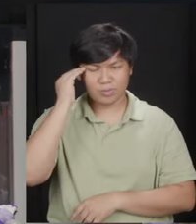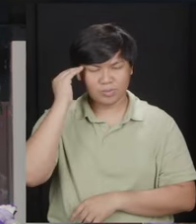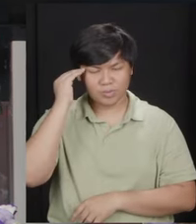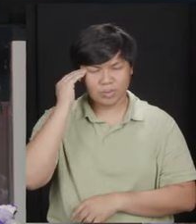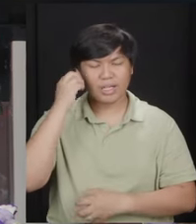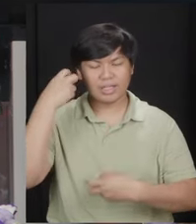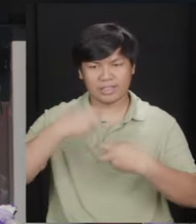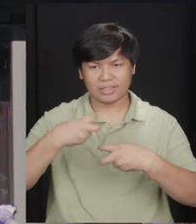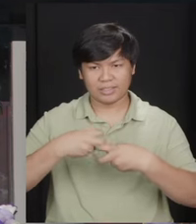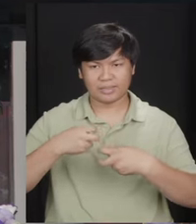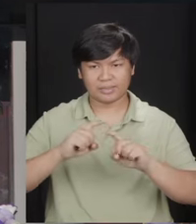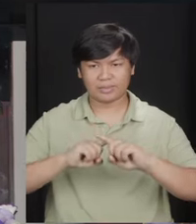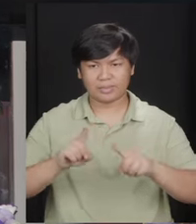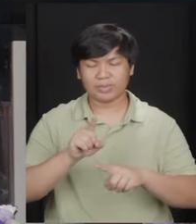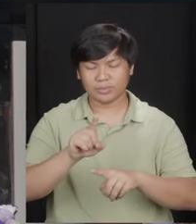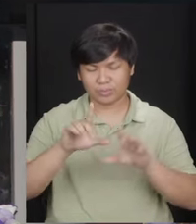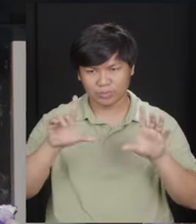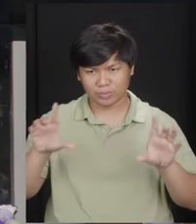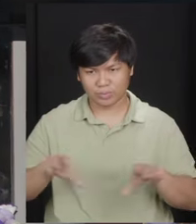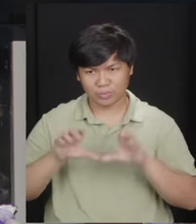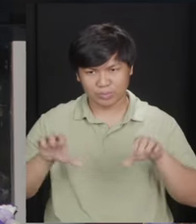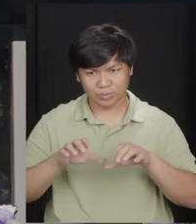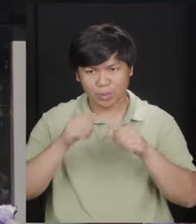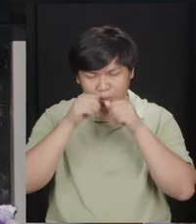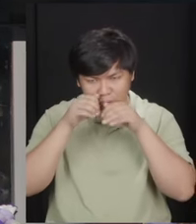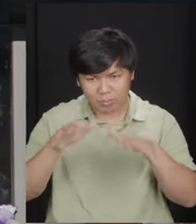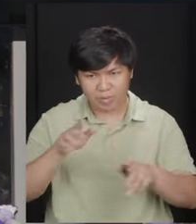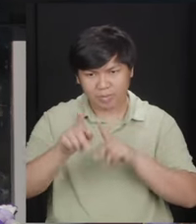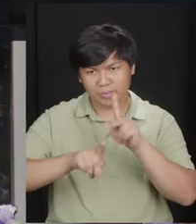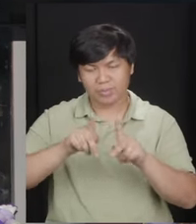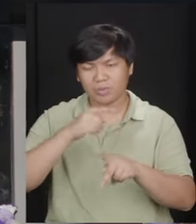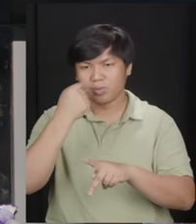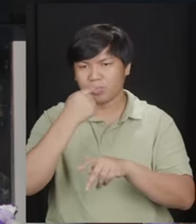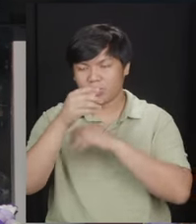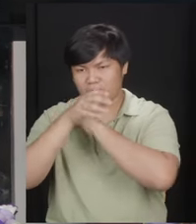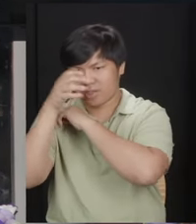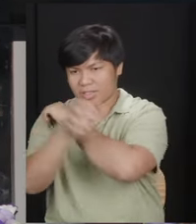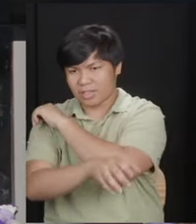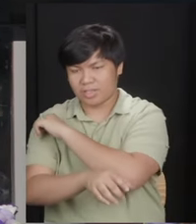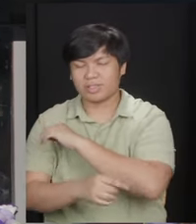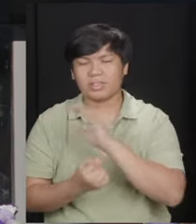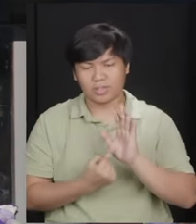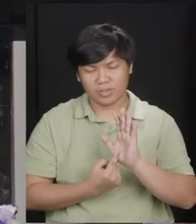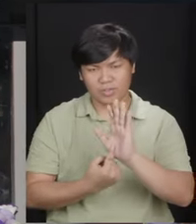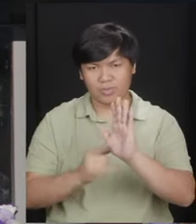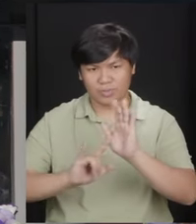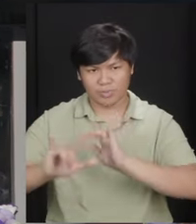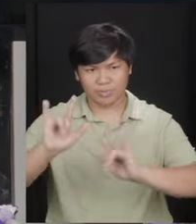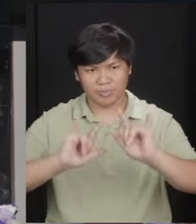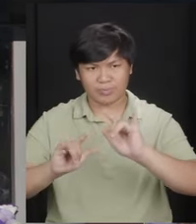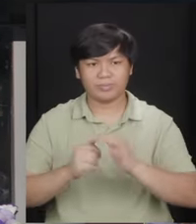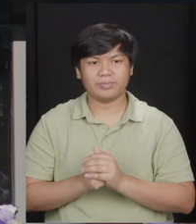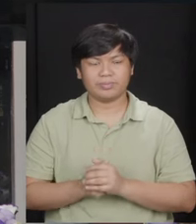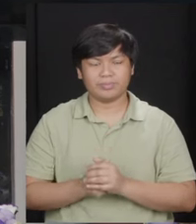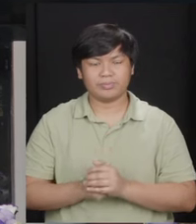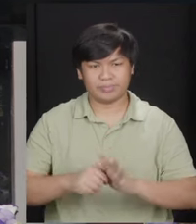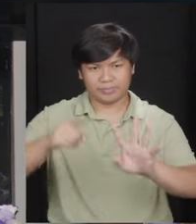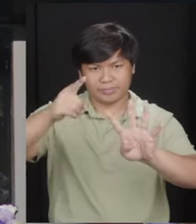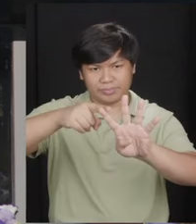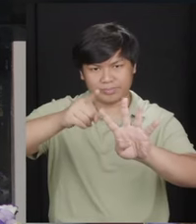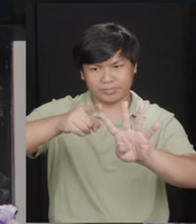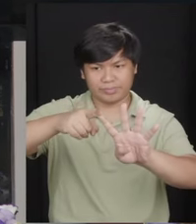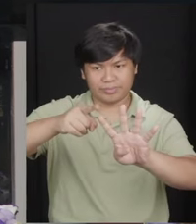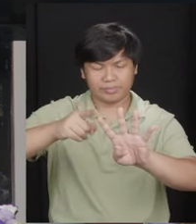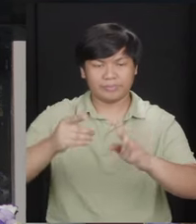it's hard, but that's what you do. Bless those who curse you. That's how you show love for enemies. The third one, it